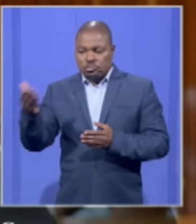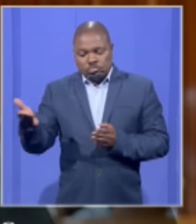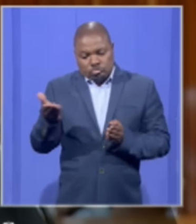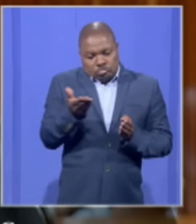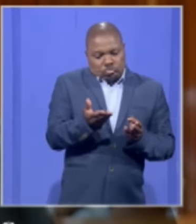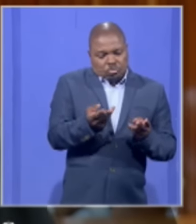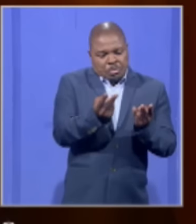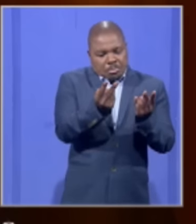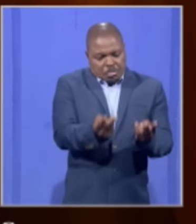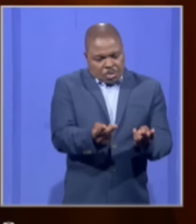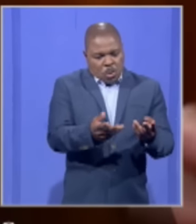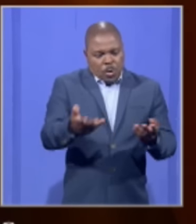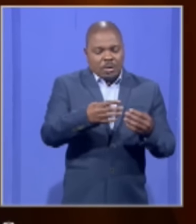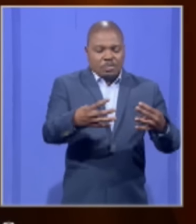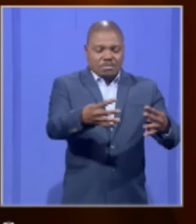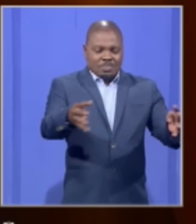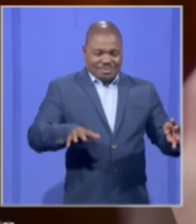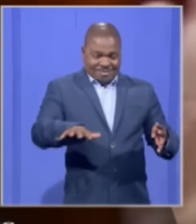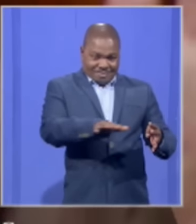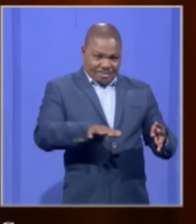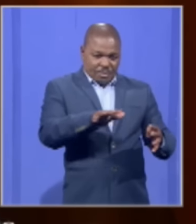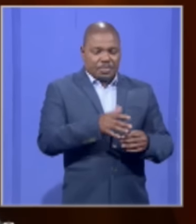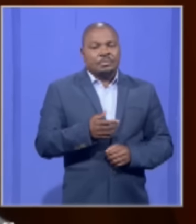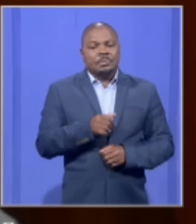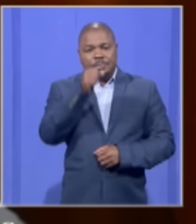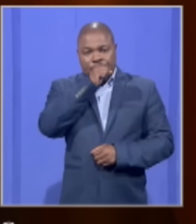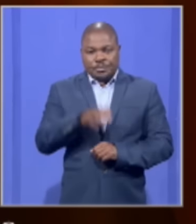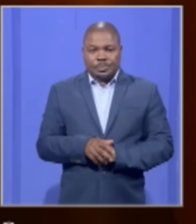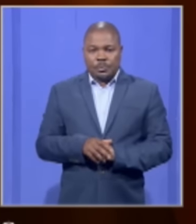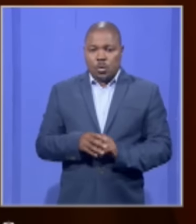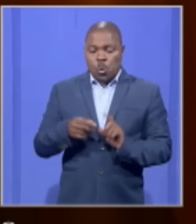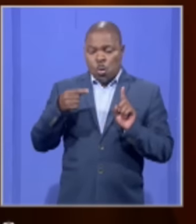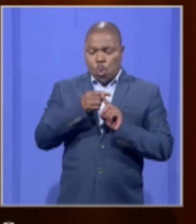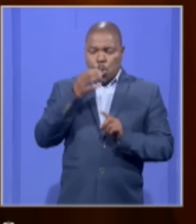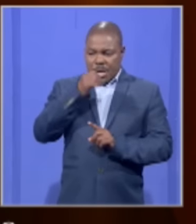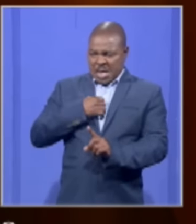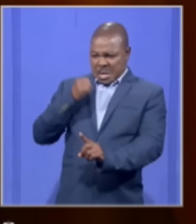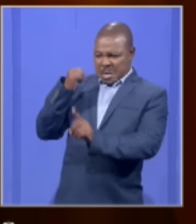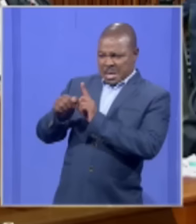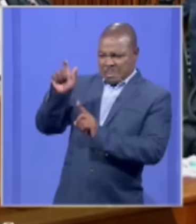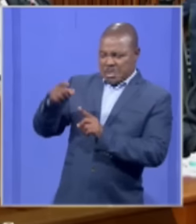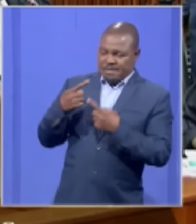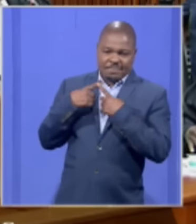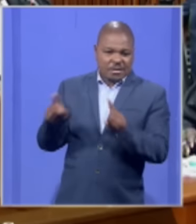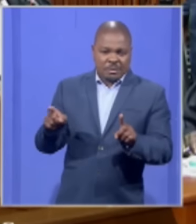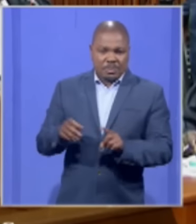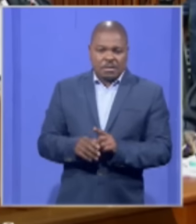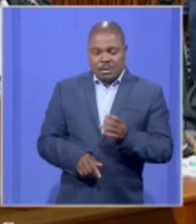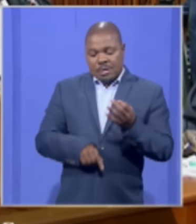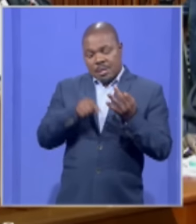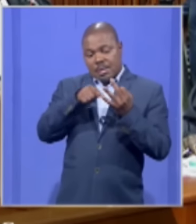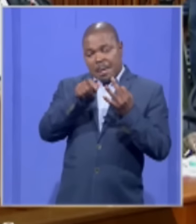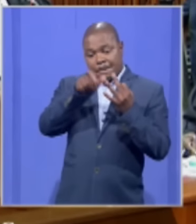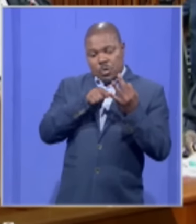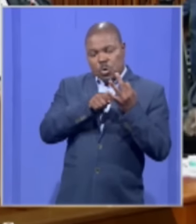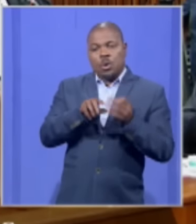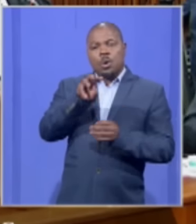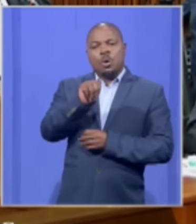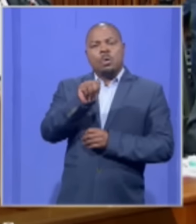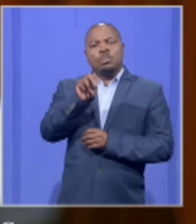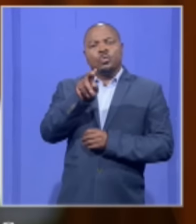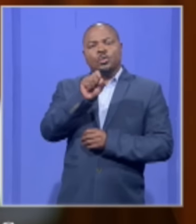body within the pigsty. Olivier o ganeditse ditatofatso tsa polao kgatlhanong nae molatofadiwa wa boraro William Musora